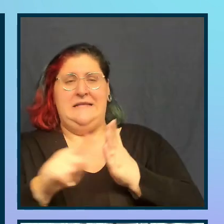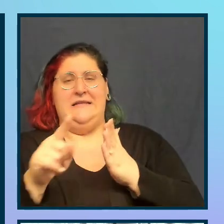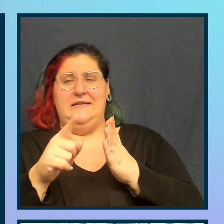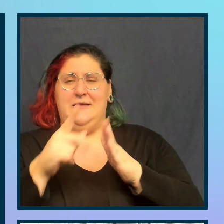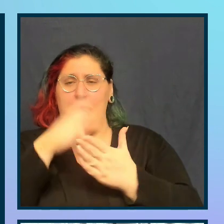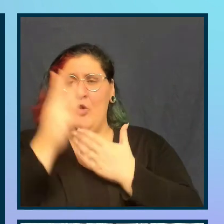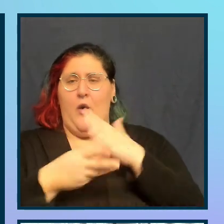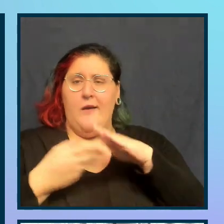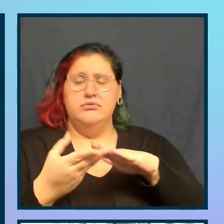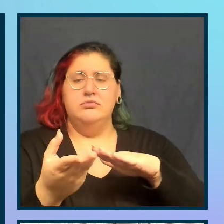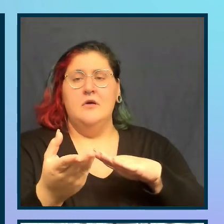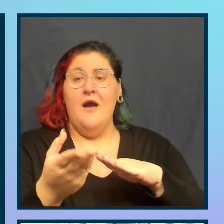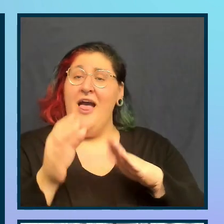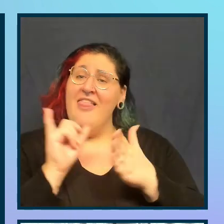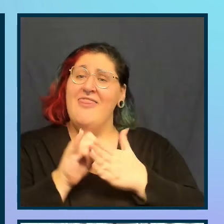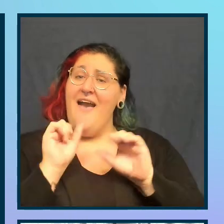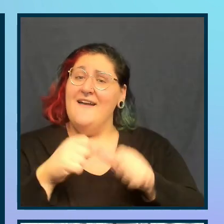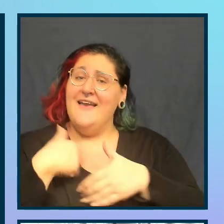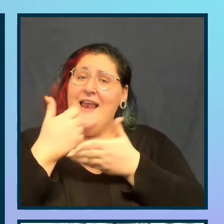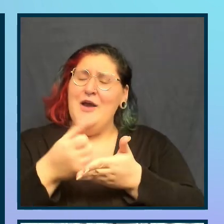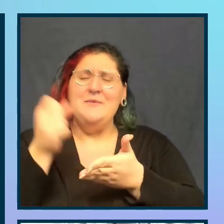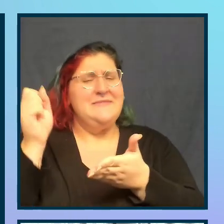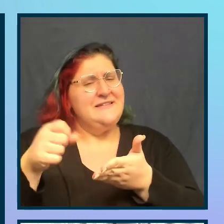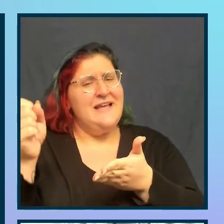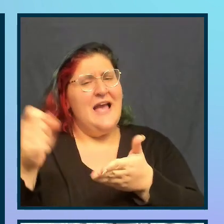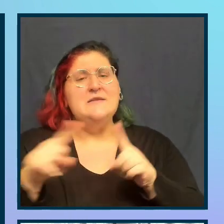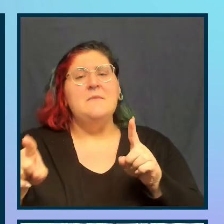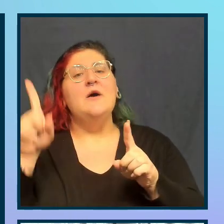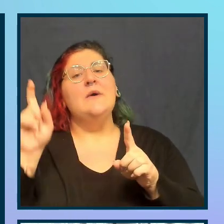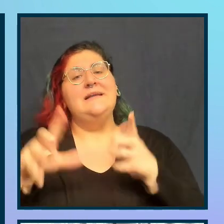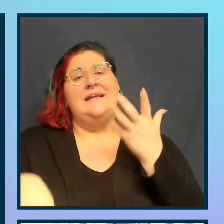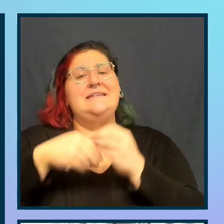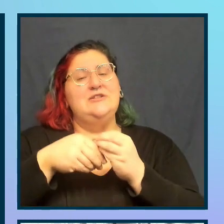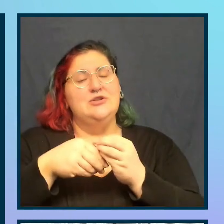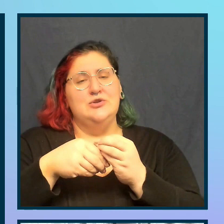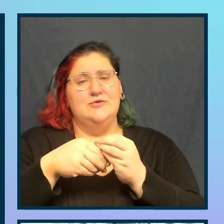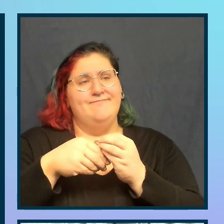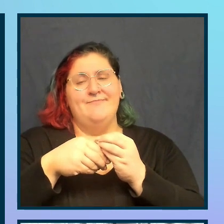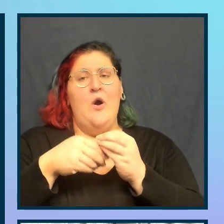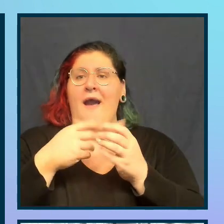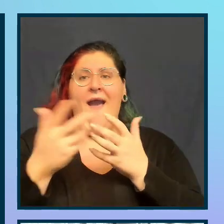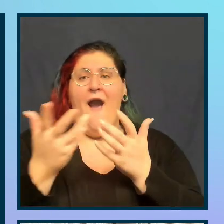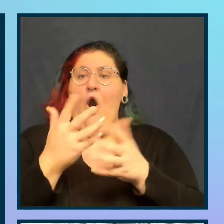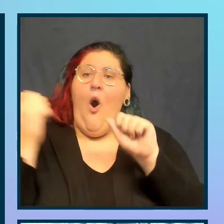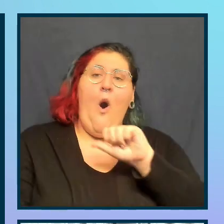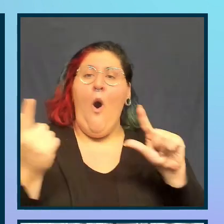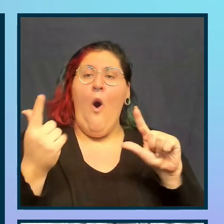is more in-depth testing to test some additional coverage that's not covered by that 57%.